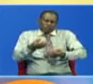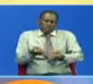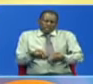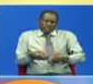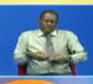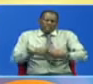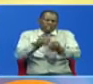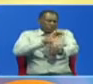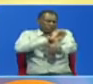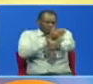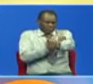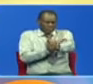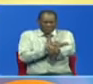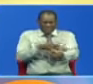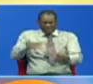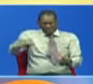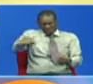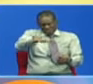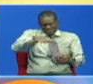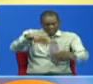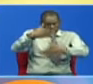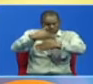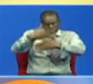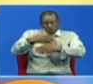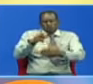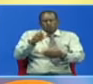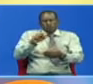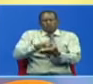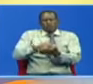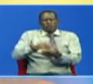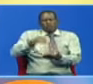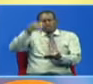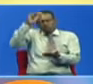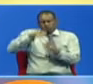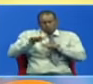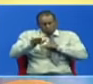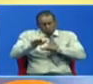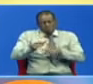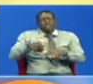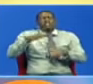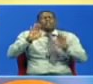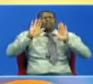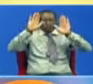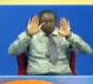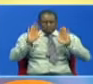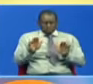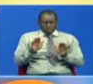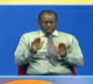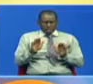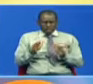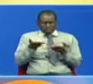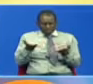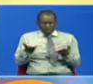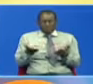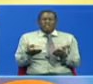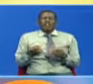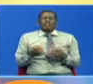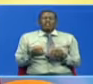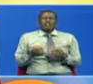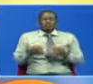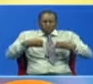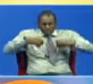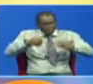this congestion that is happening at the border points. But I think the most important thing is to follow the guidelines provided